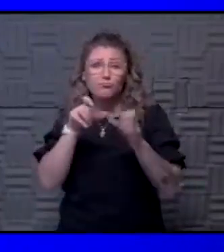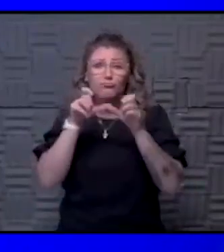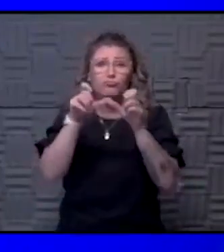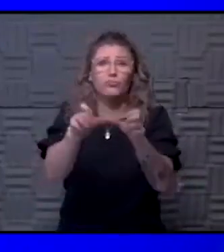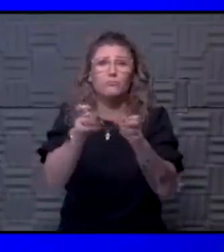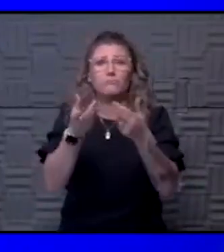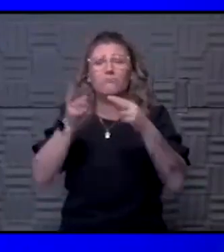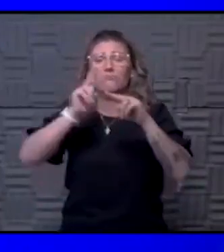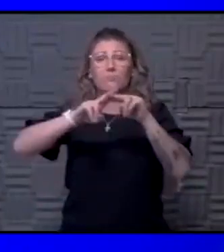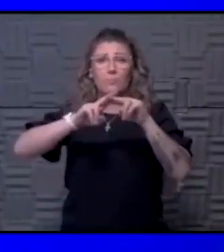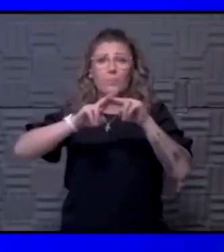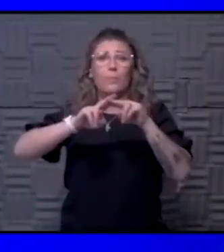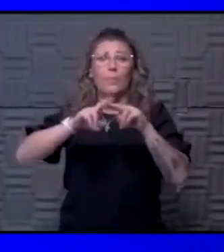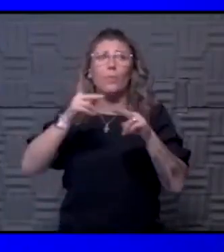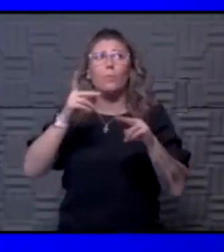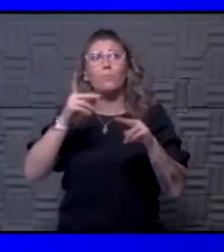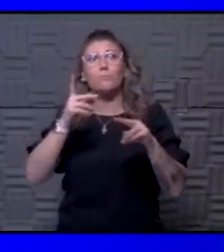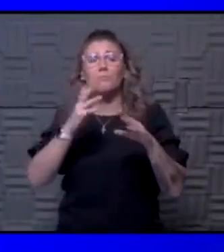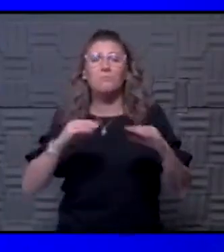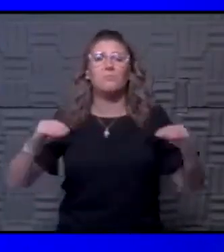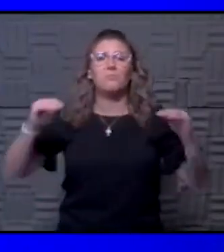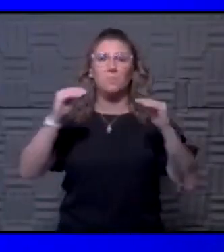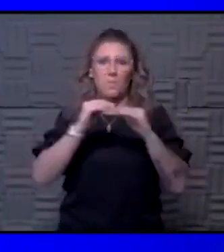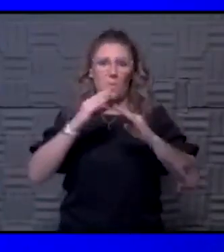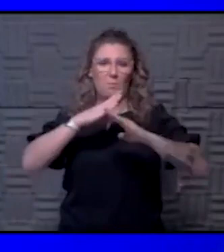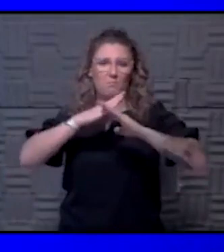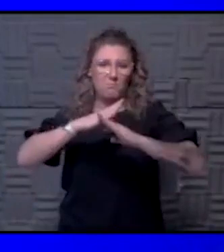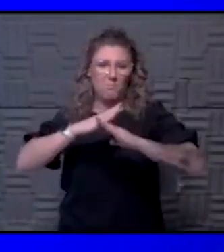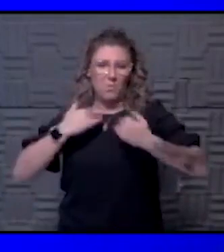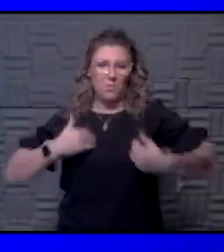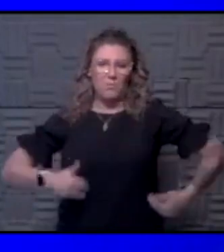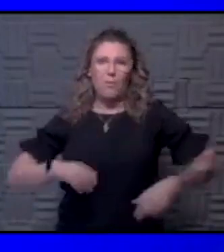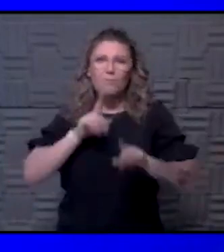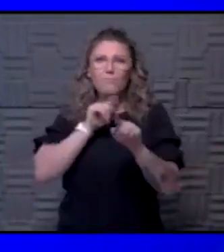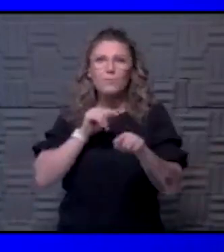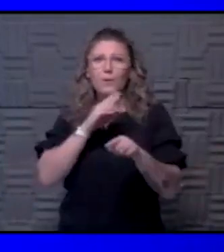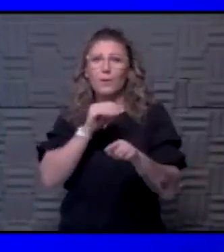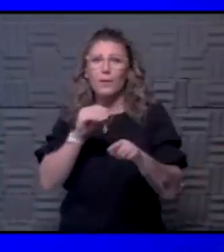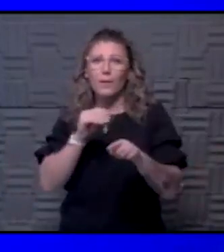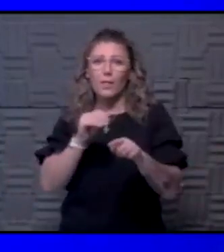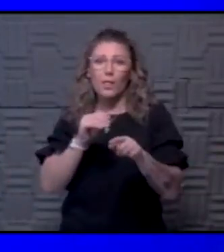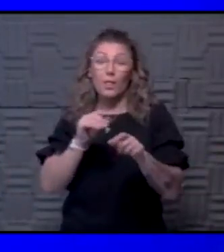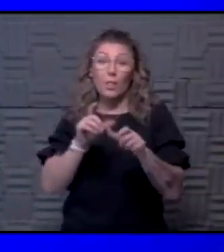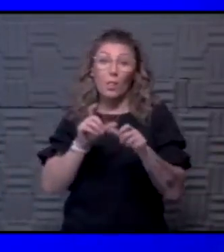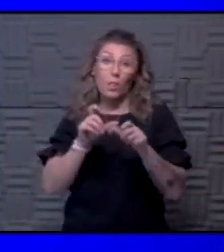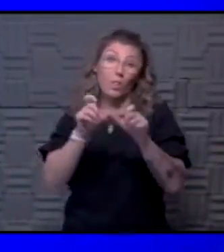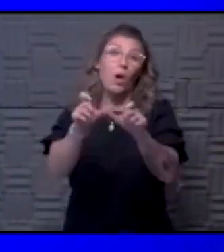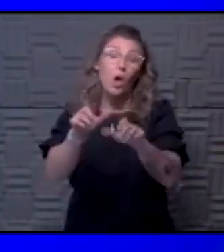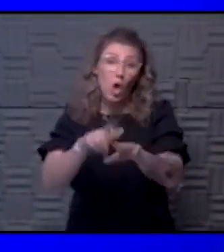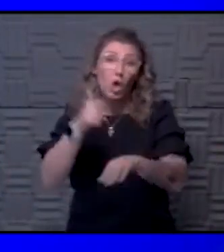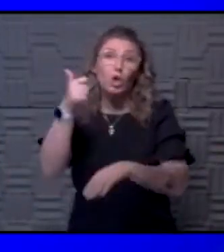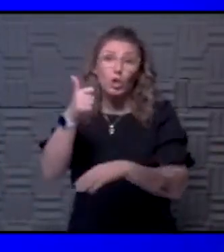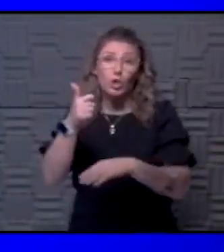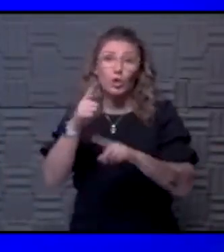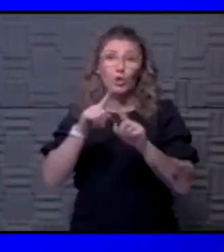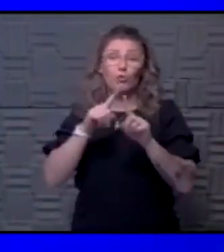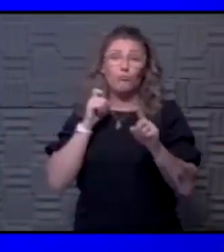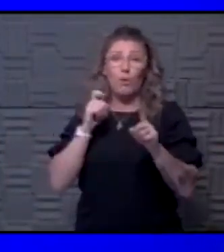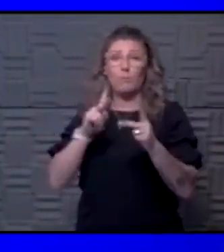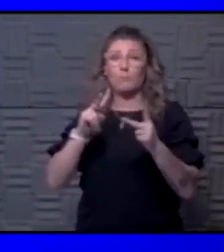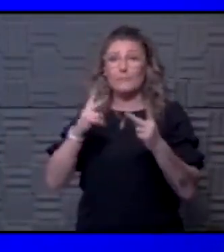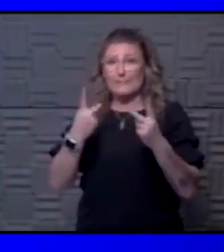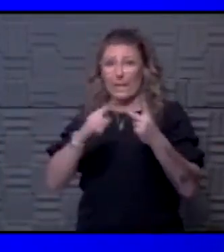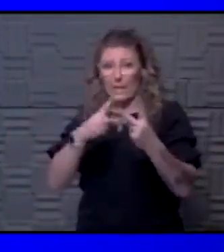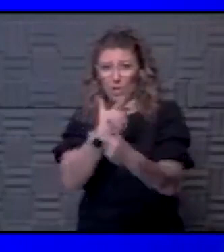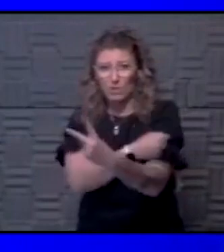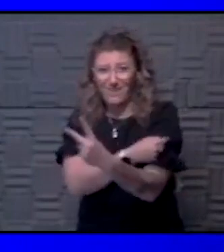have an increased or more robust immune response and a longer or more durable immune response from that second dose. And so that's